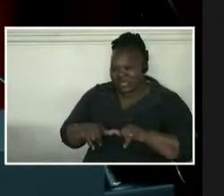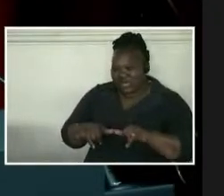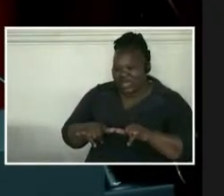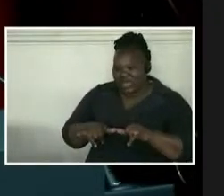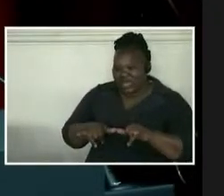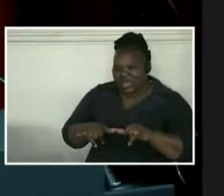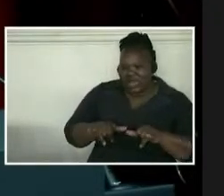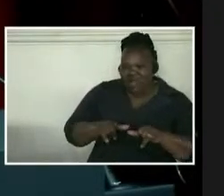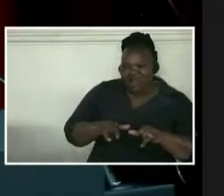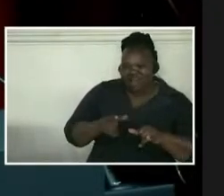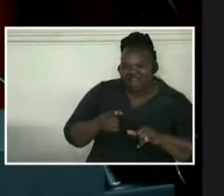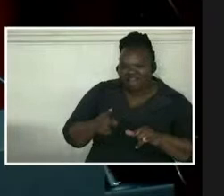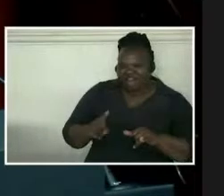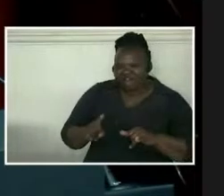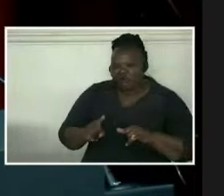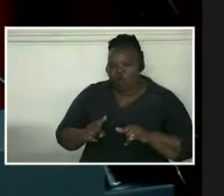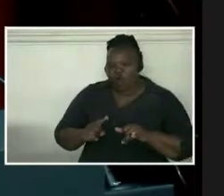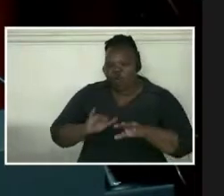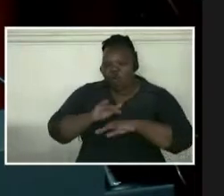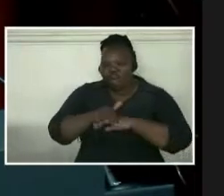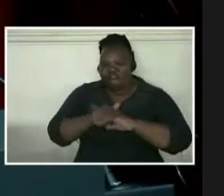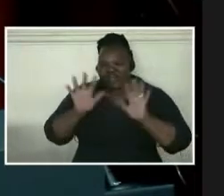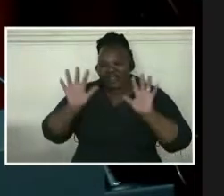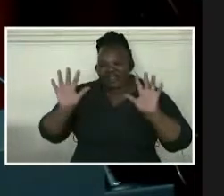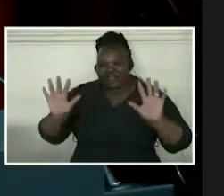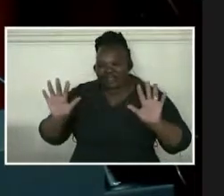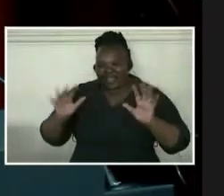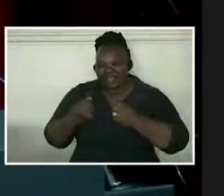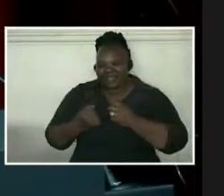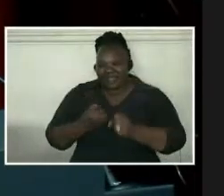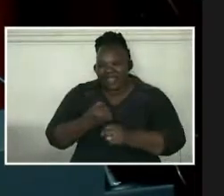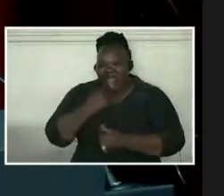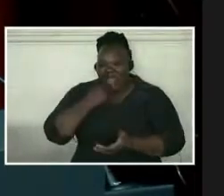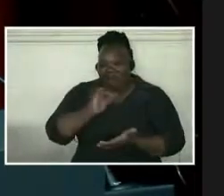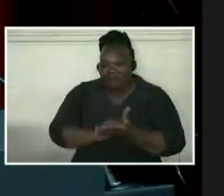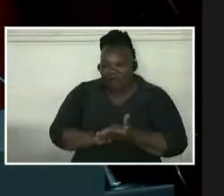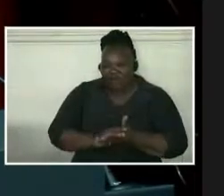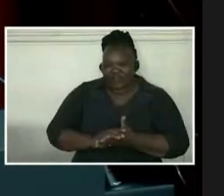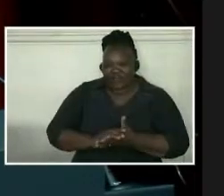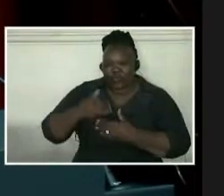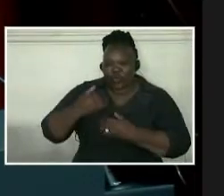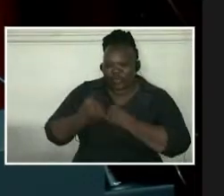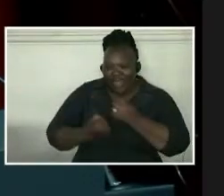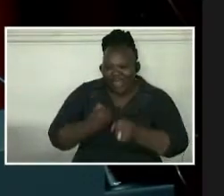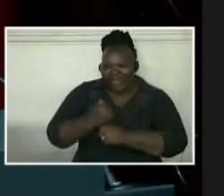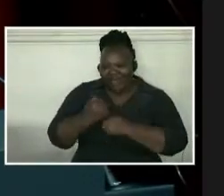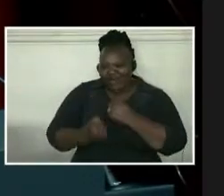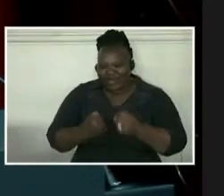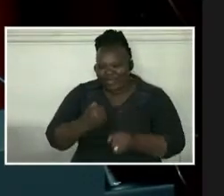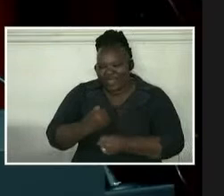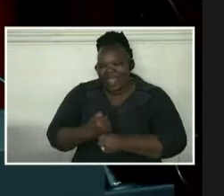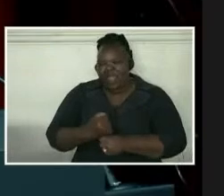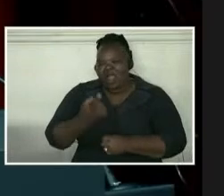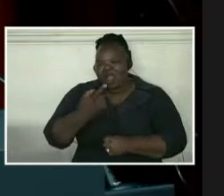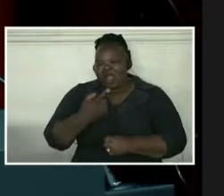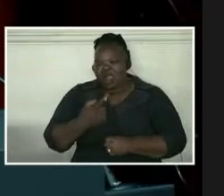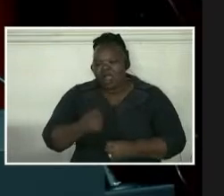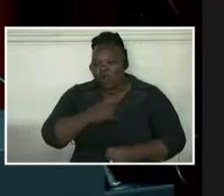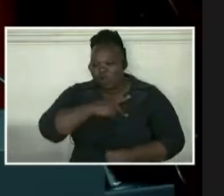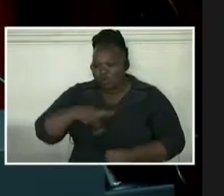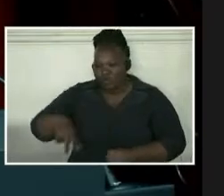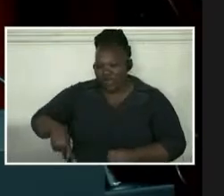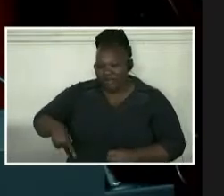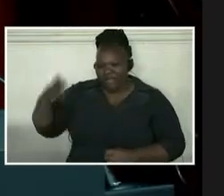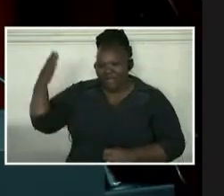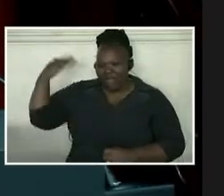labourers monument for more than a decade which has been promised year after year the premier in his state of the province address last